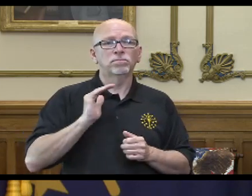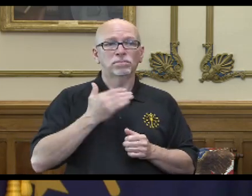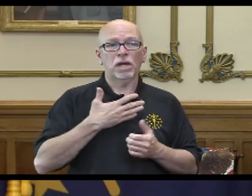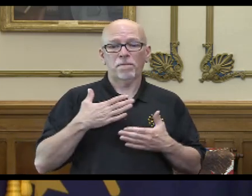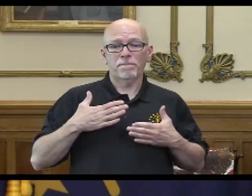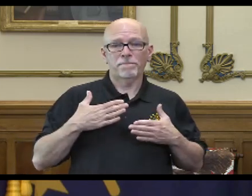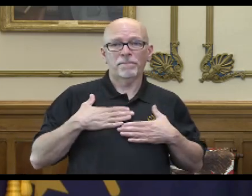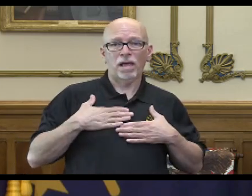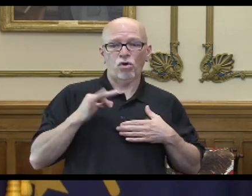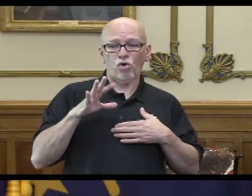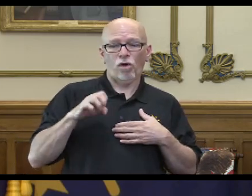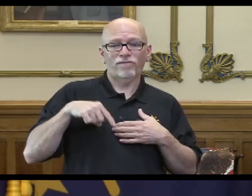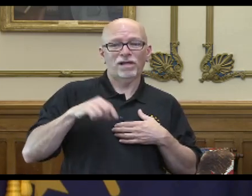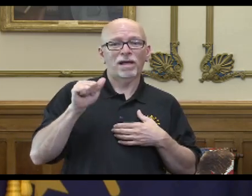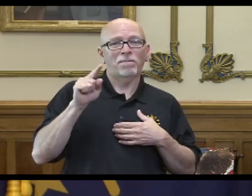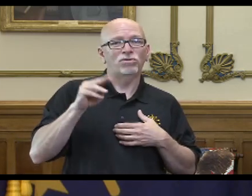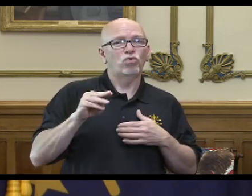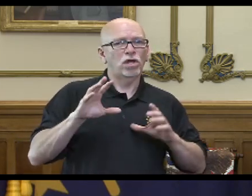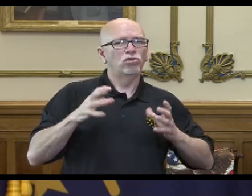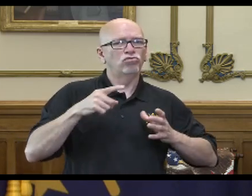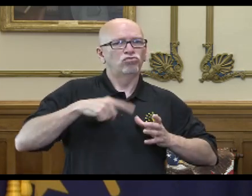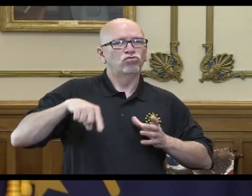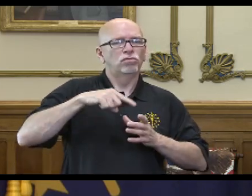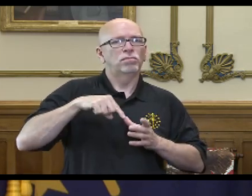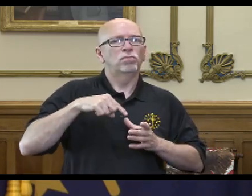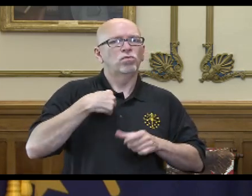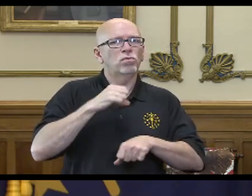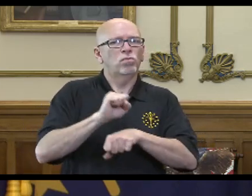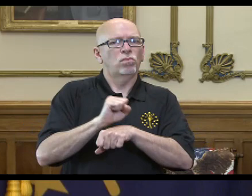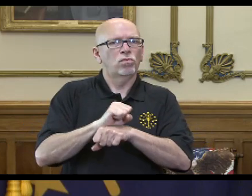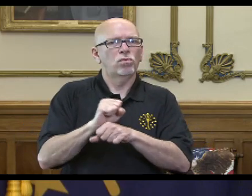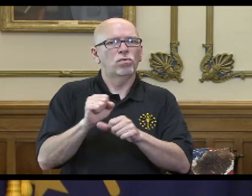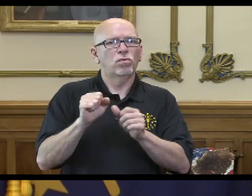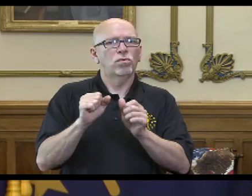My immediate office, the administration, worked